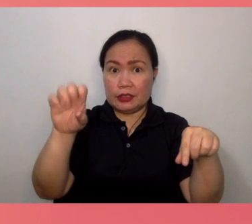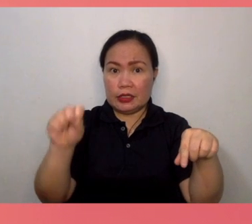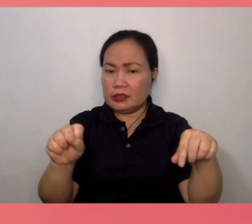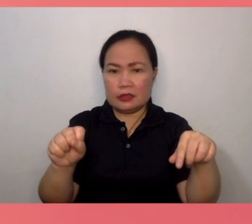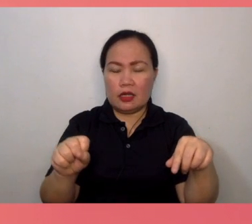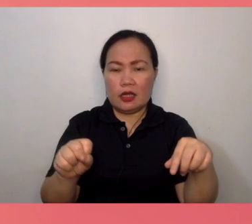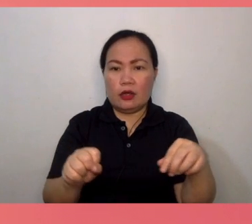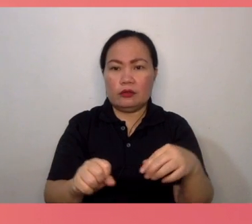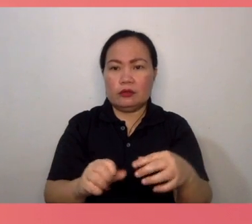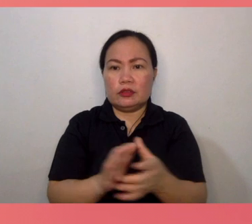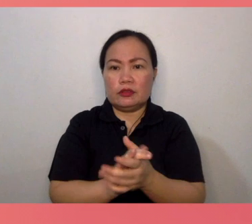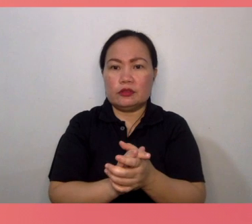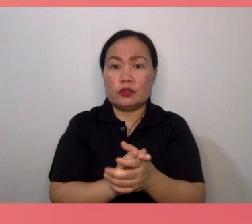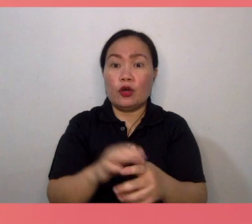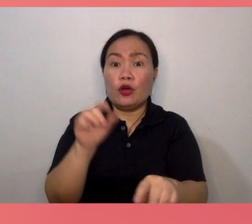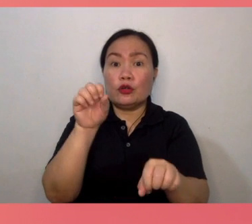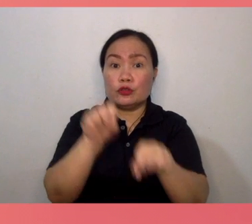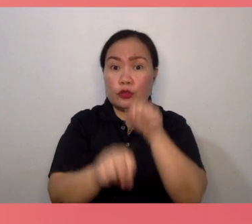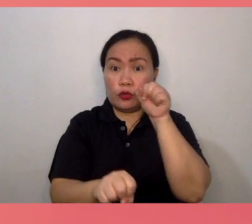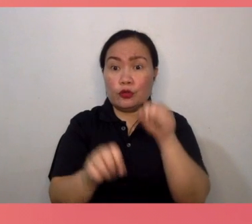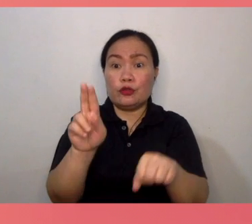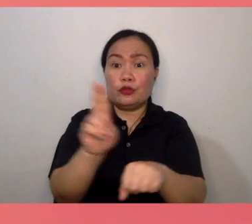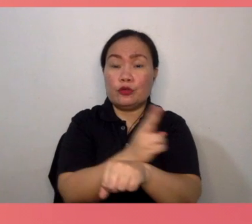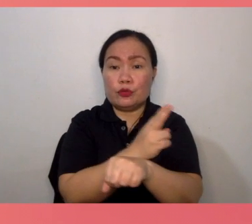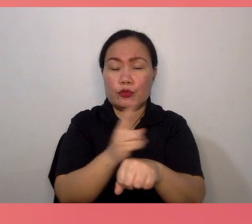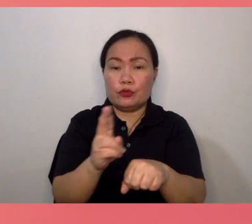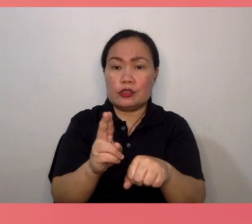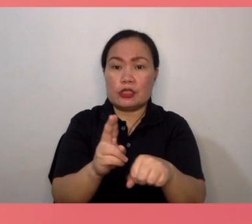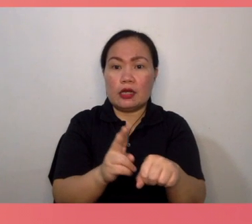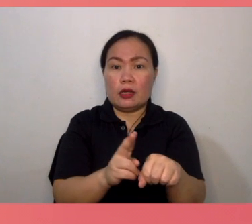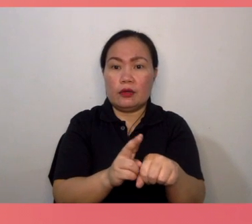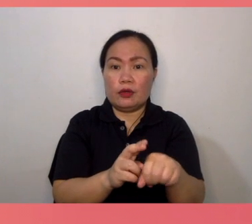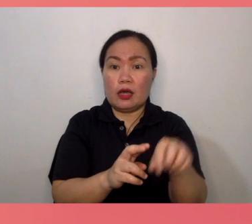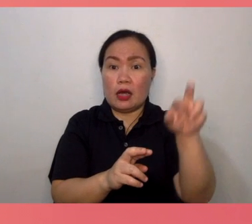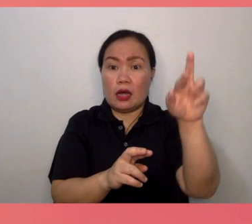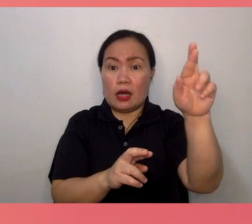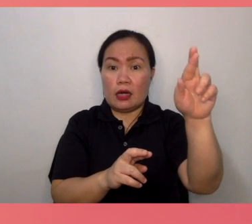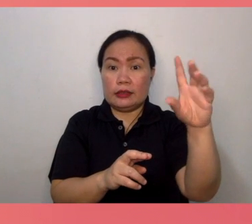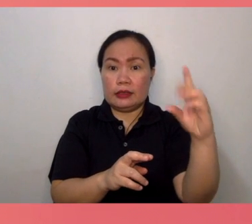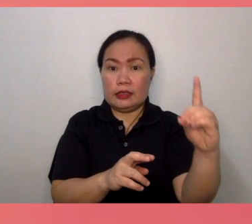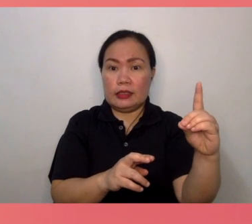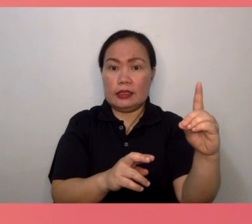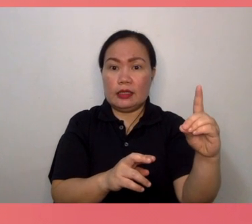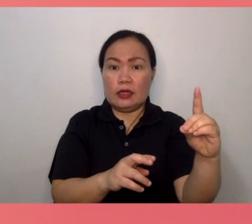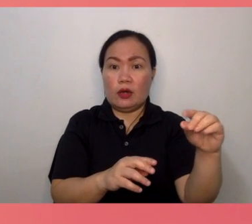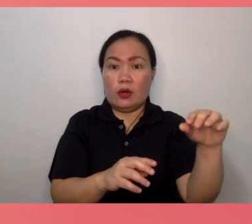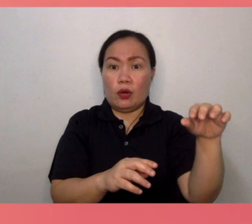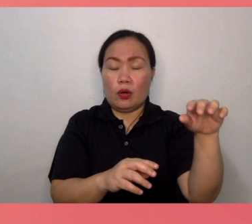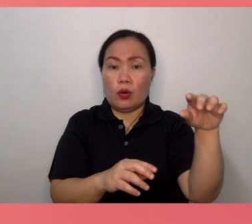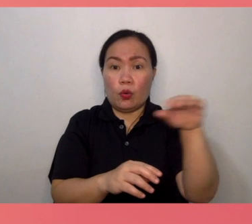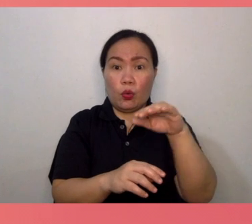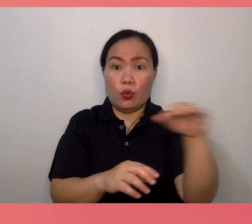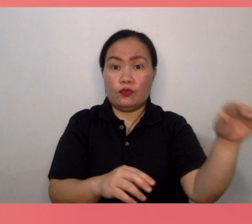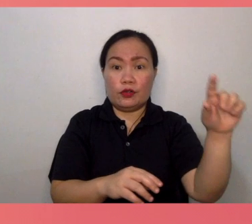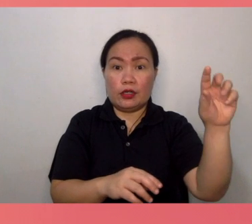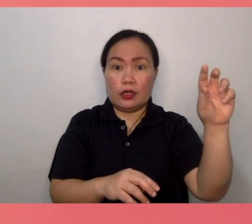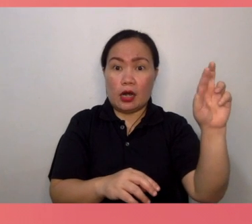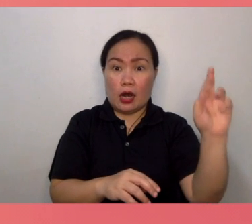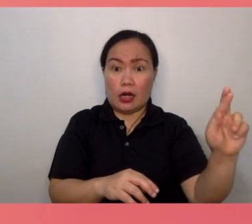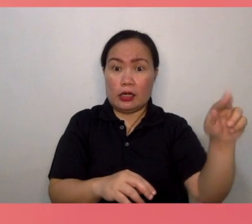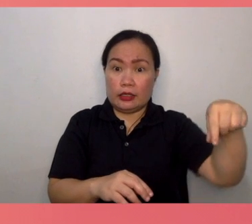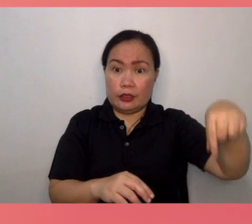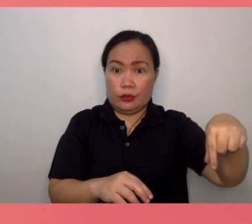natin. Okay? So, pwede kong gamitin na RD over RQ is equal